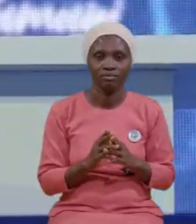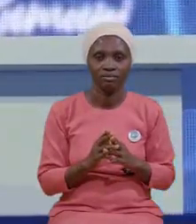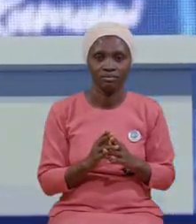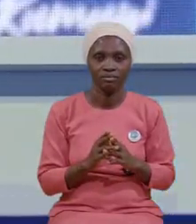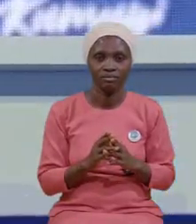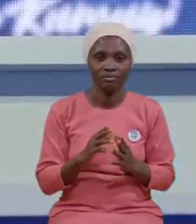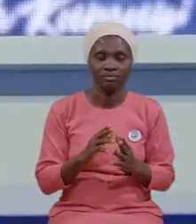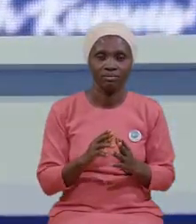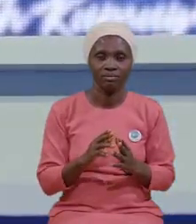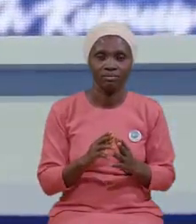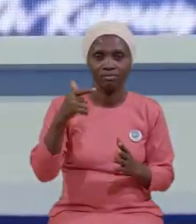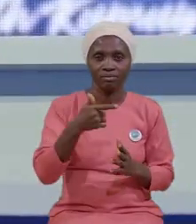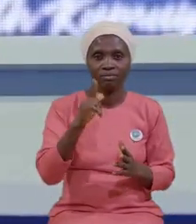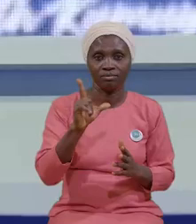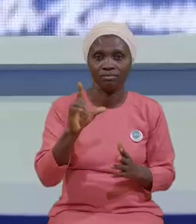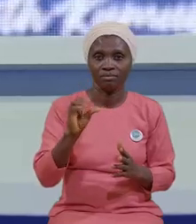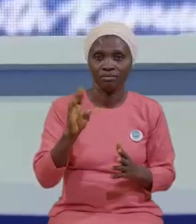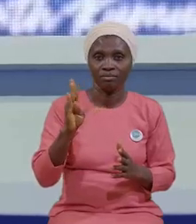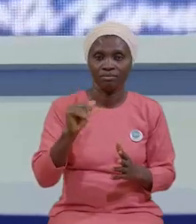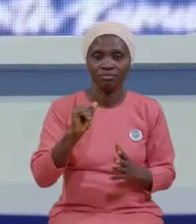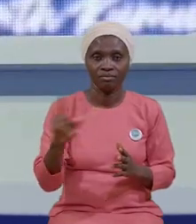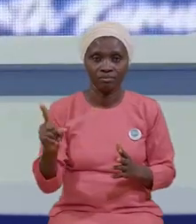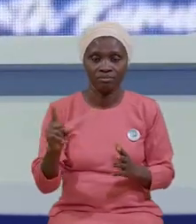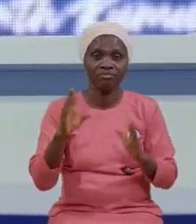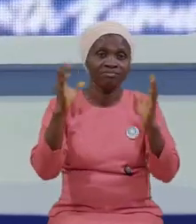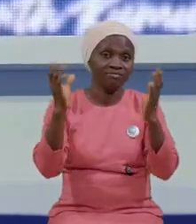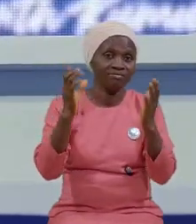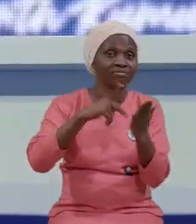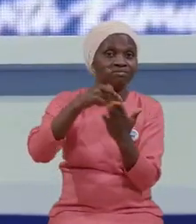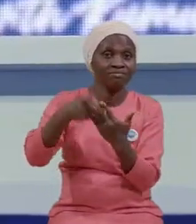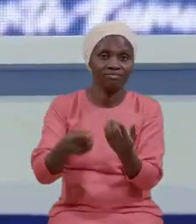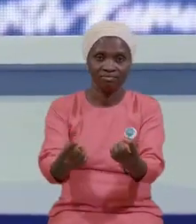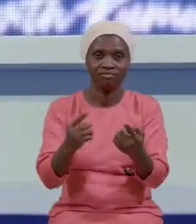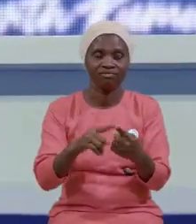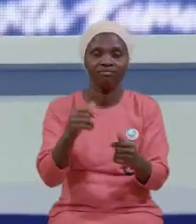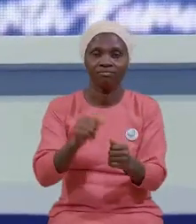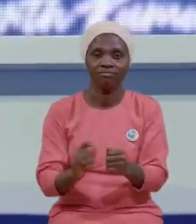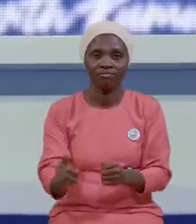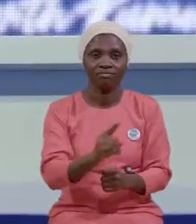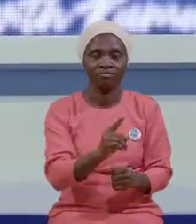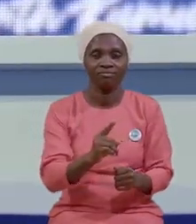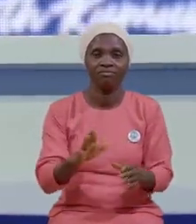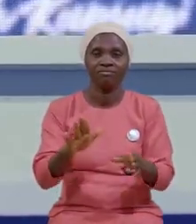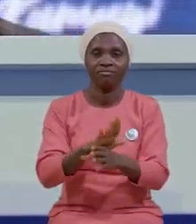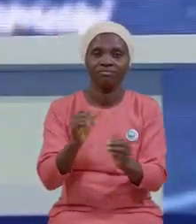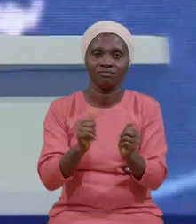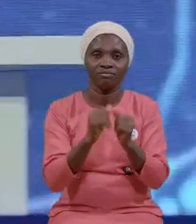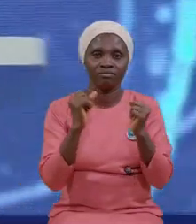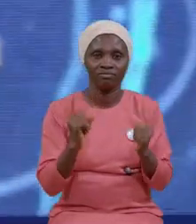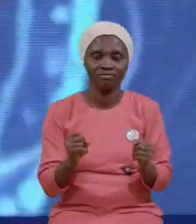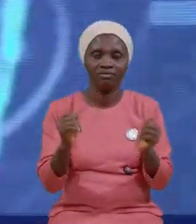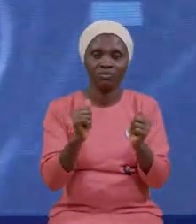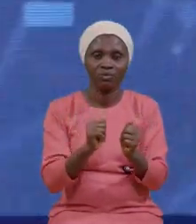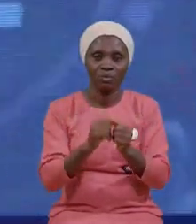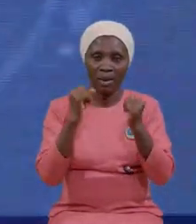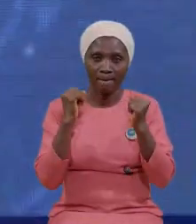Global Crusade. Coming to everyone with power, with unction,